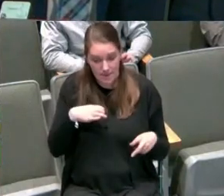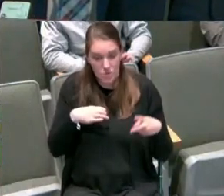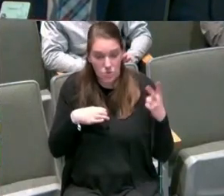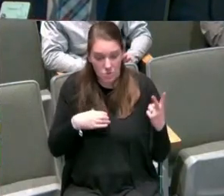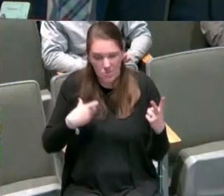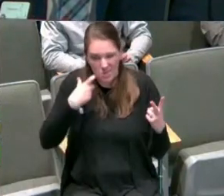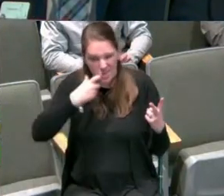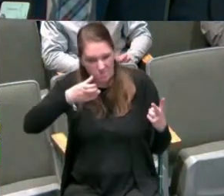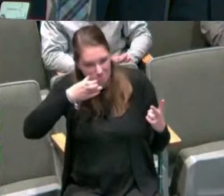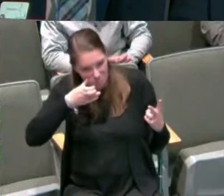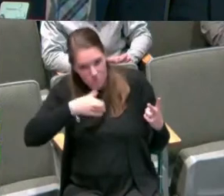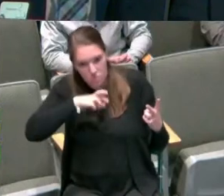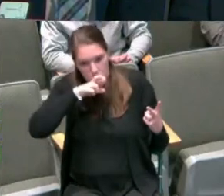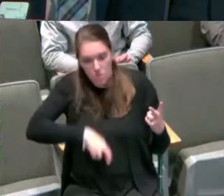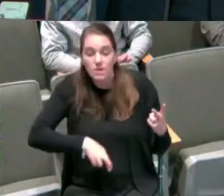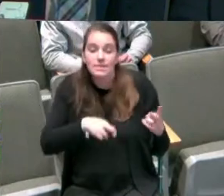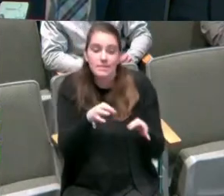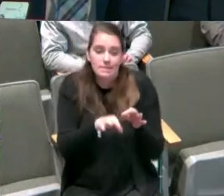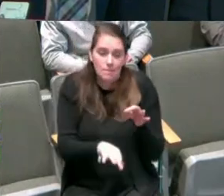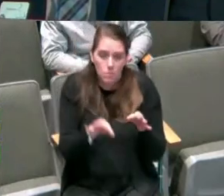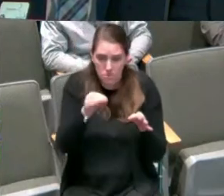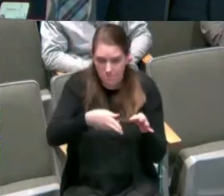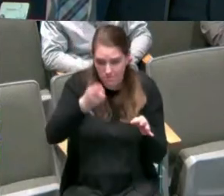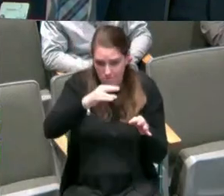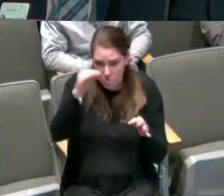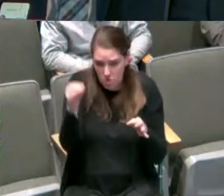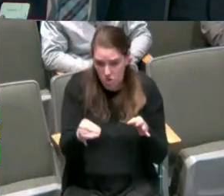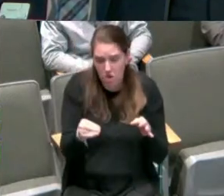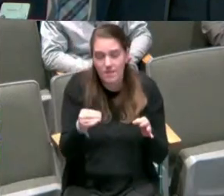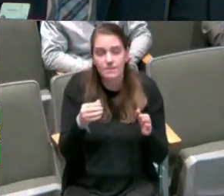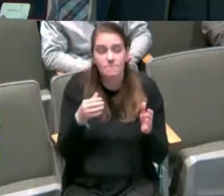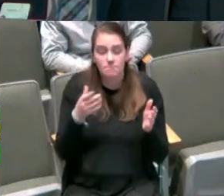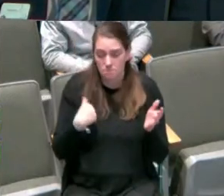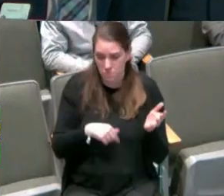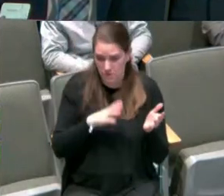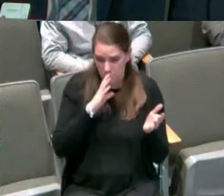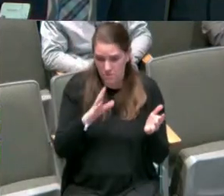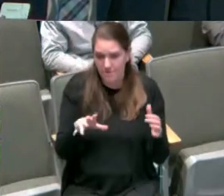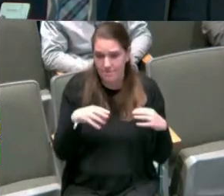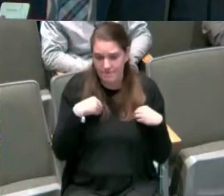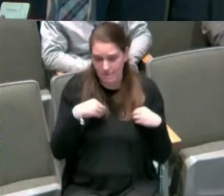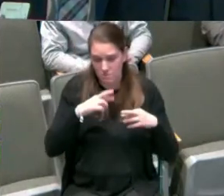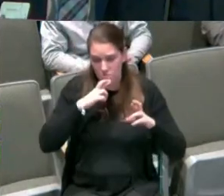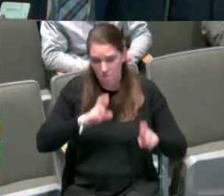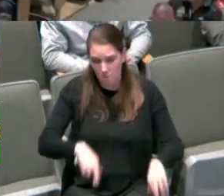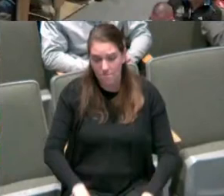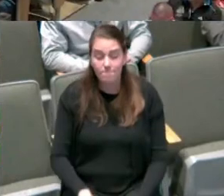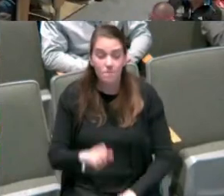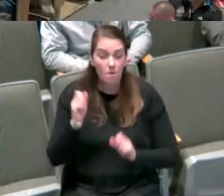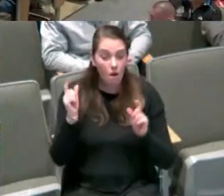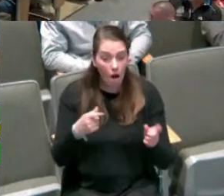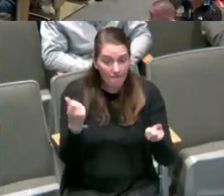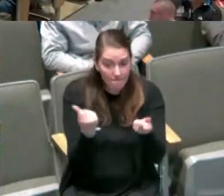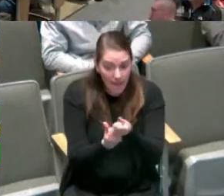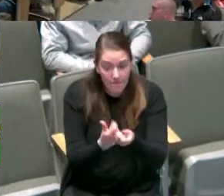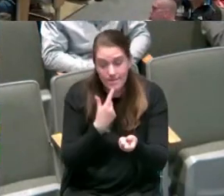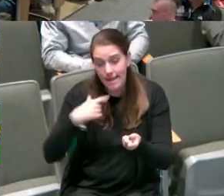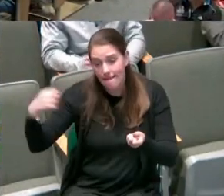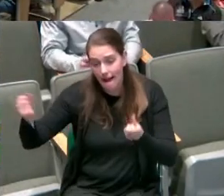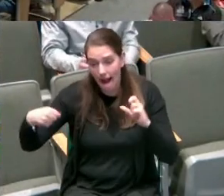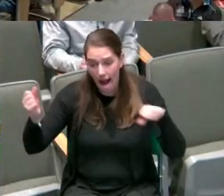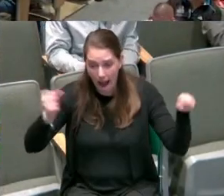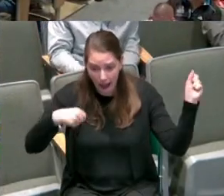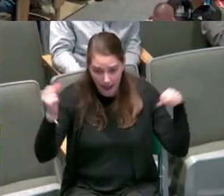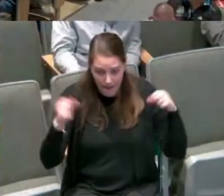so we need a simple majority and we will be accepting those reports all in favor please say